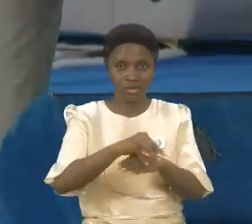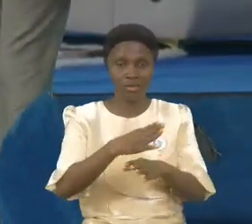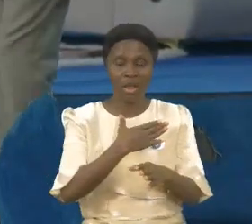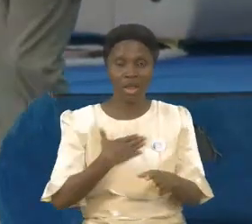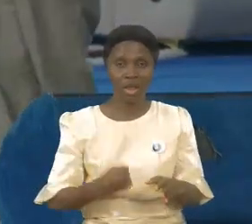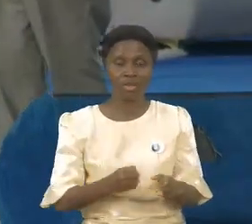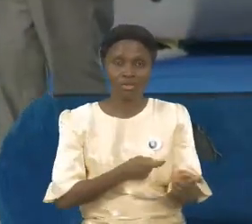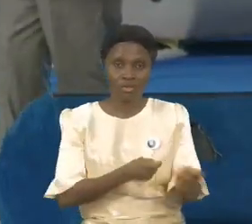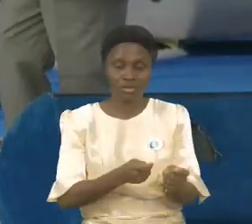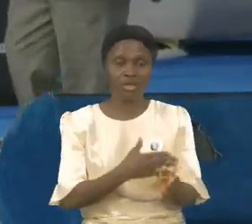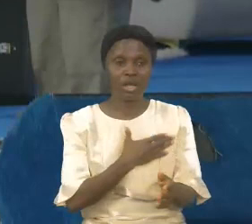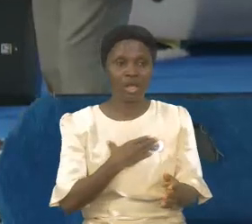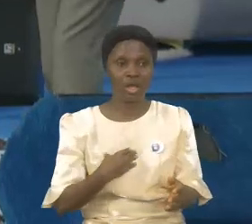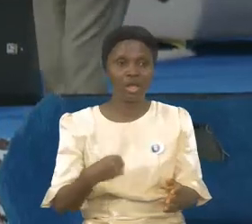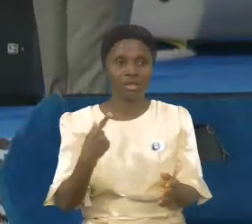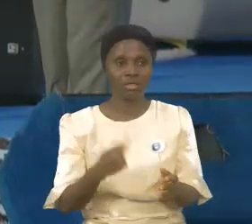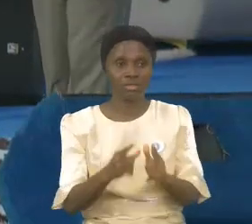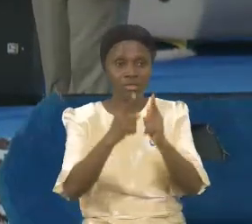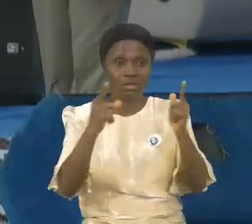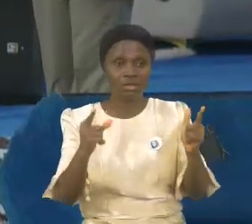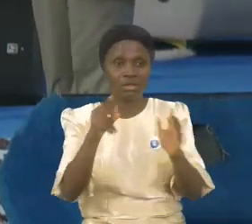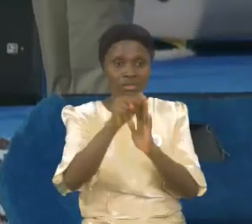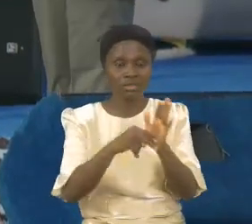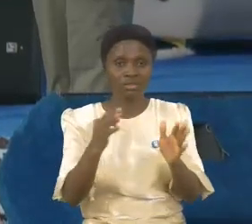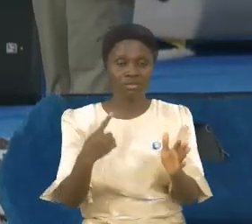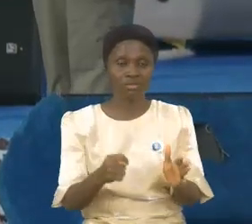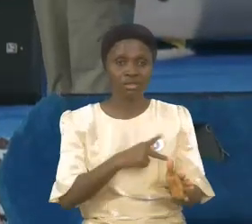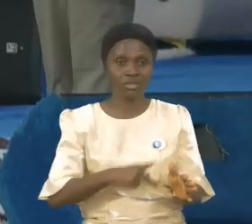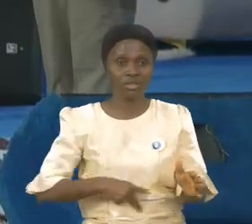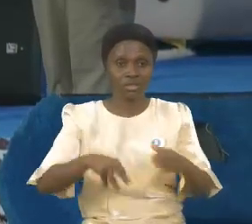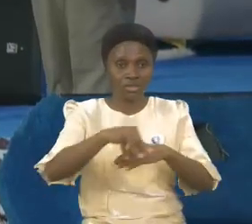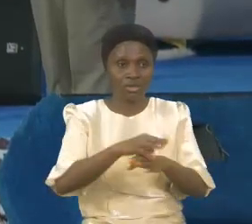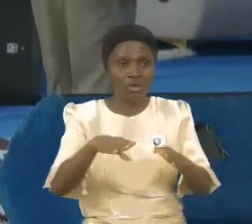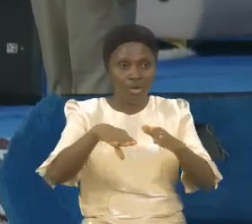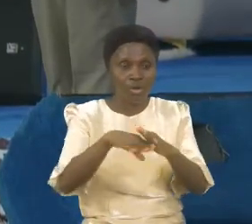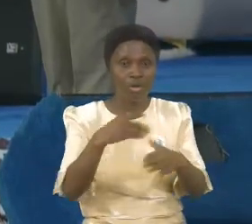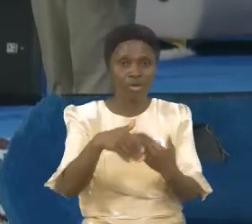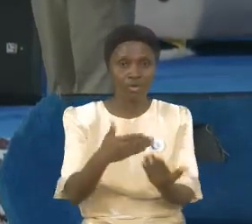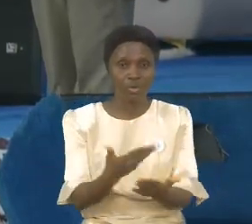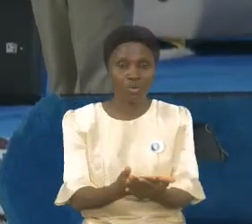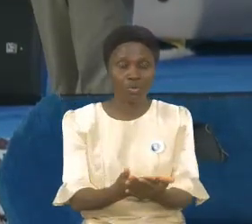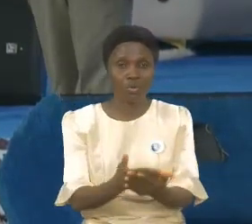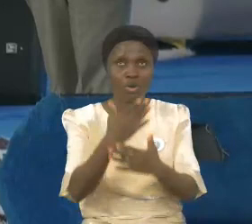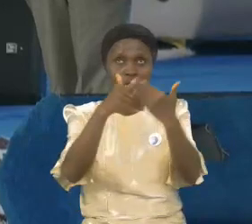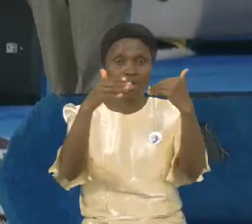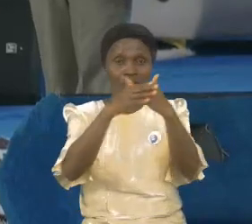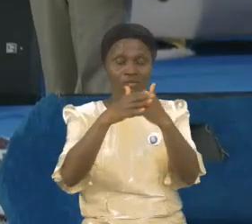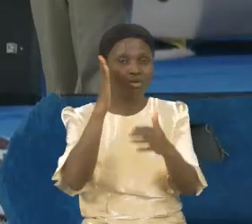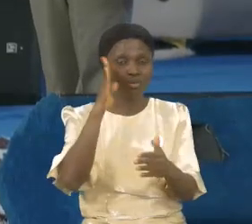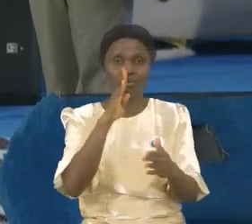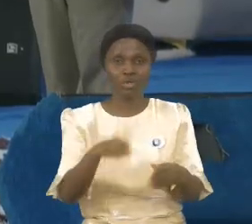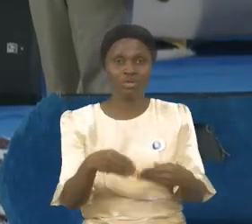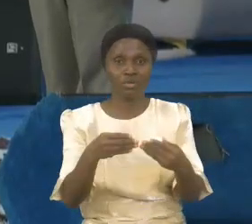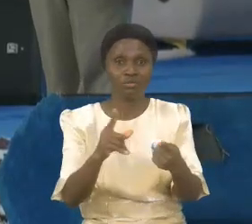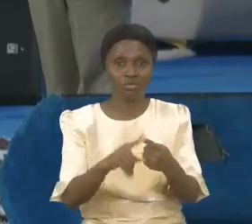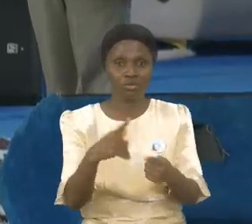the greatness of the kingdom under the whole heaven shall be given to the people